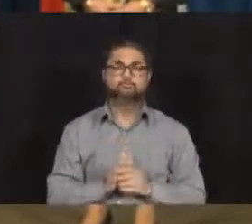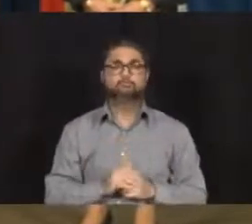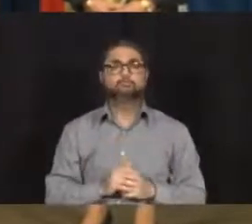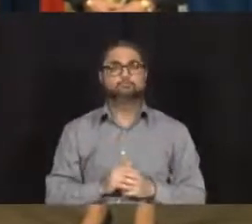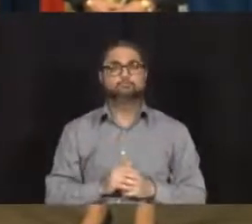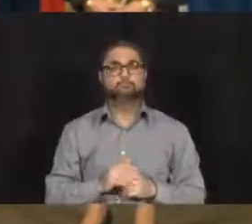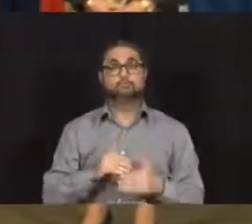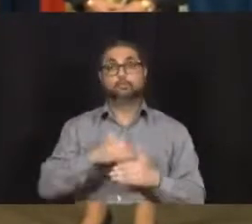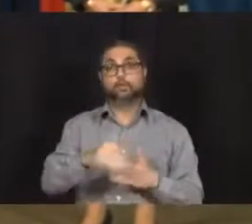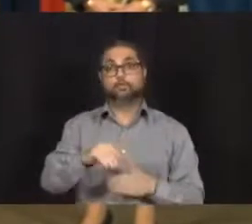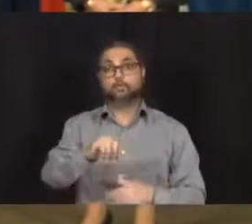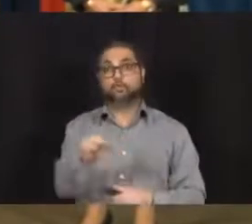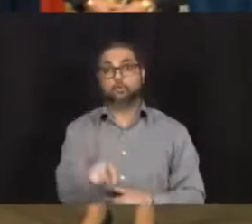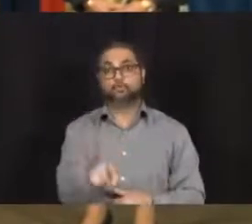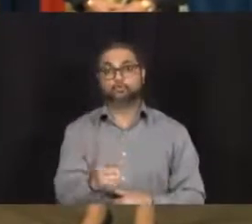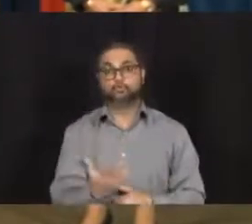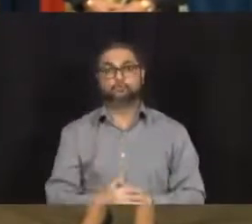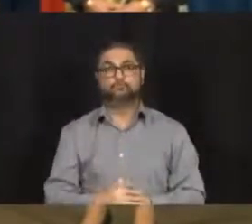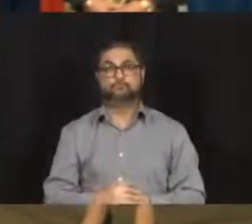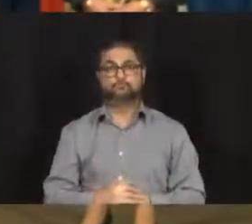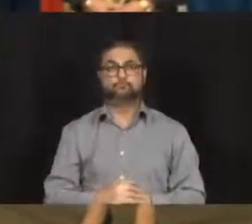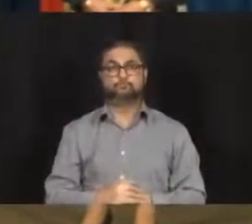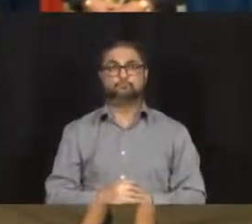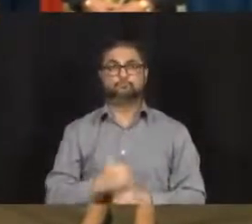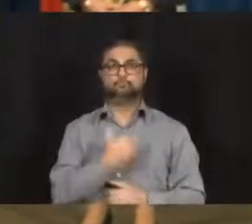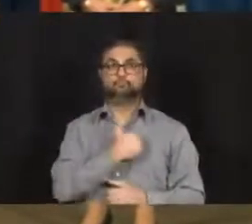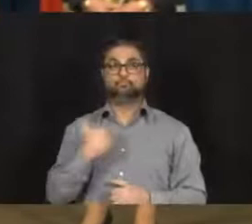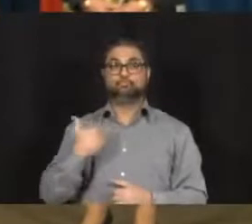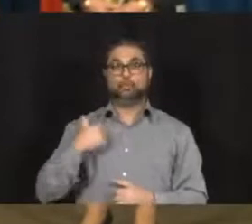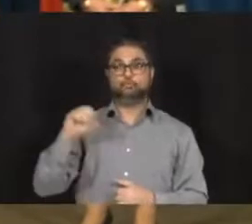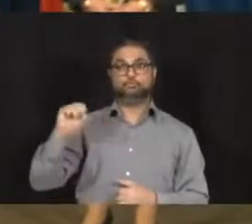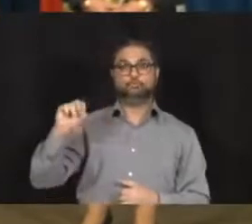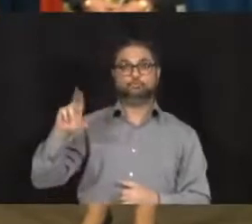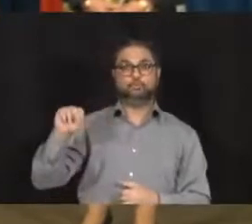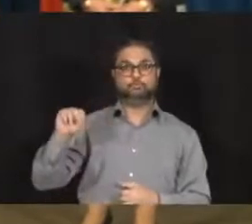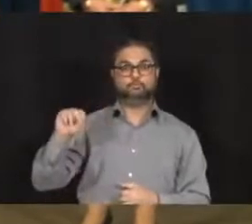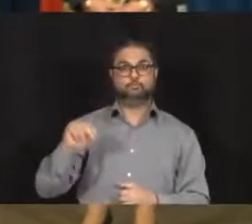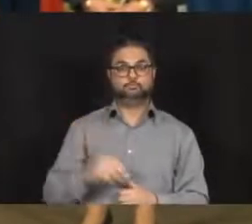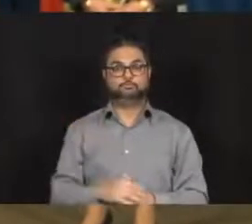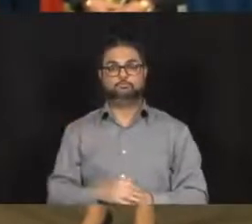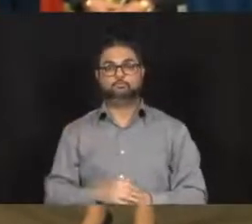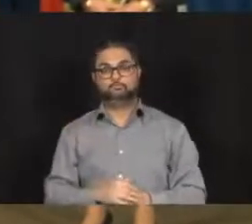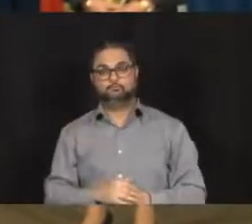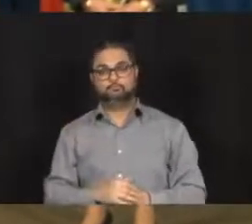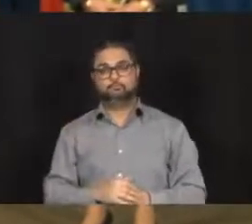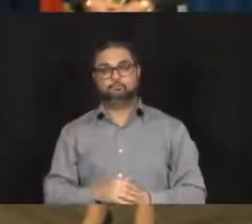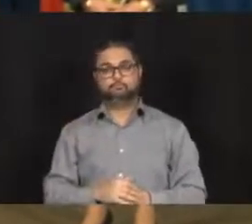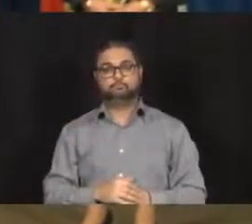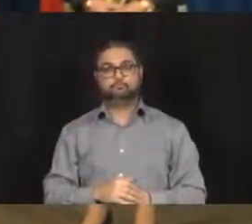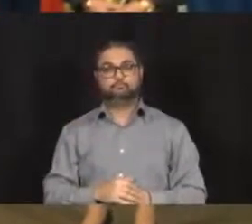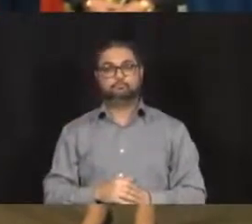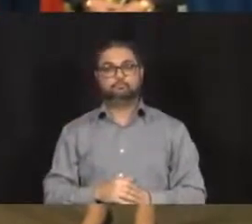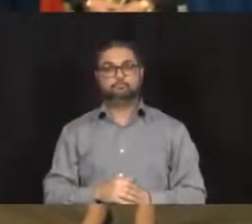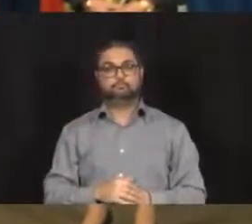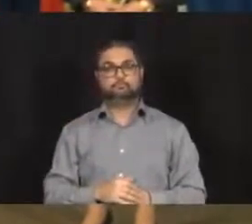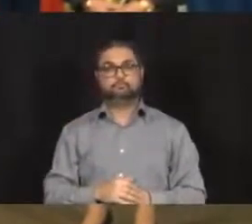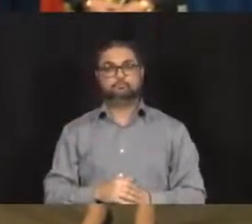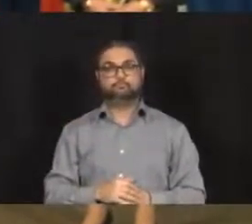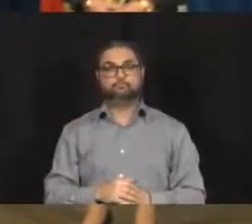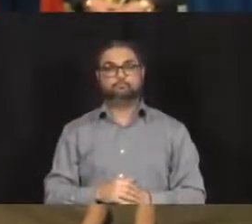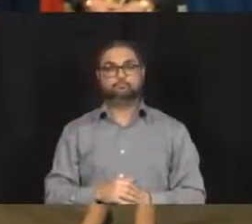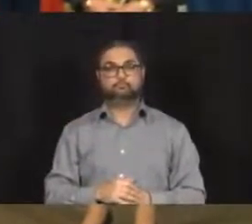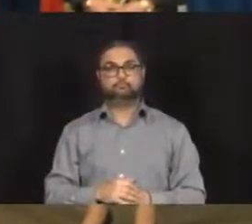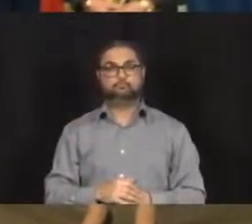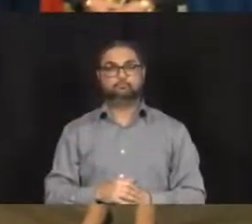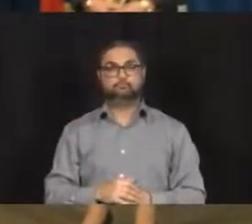comes from Brian Lilly from the Toronto Sun. Please go ahead. Good afternoon, Premier. I have to say you look a bit more ready to go out on the